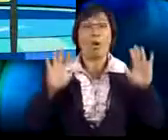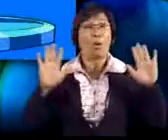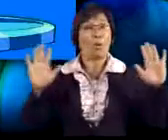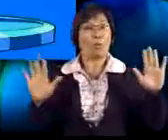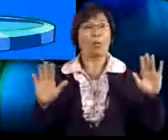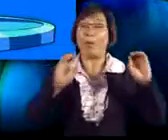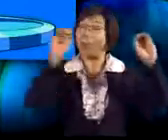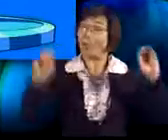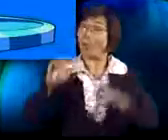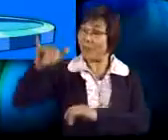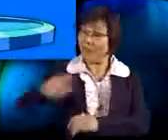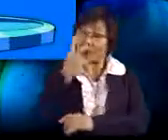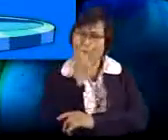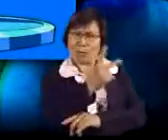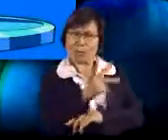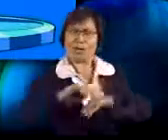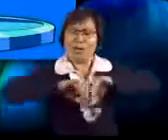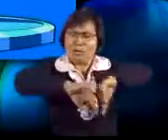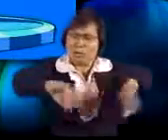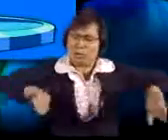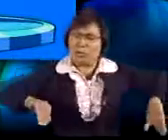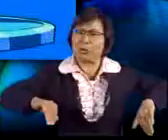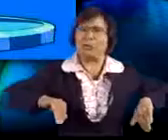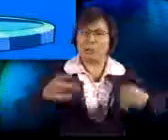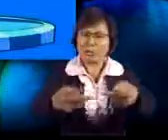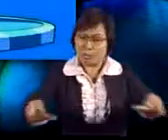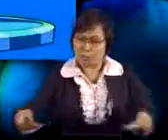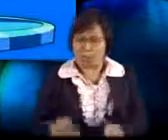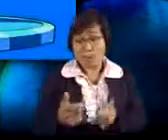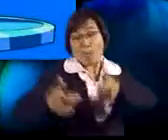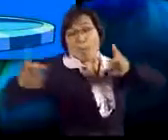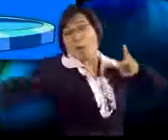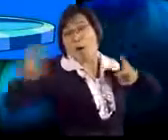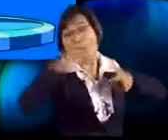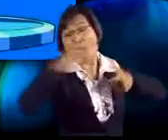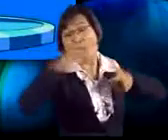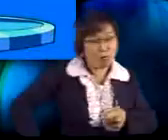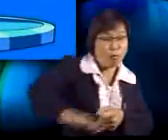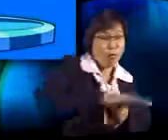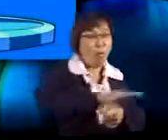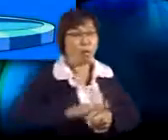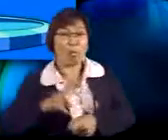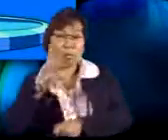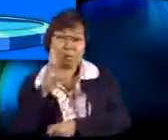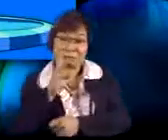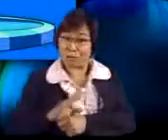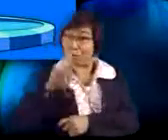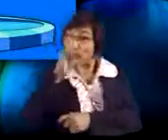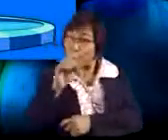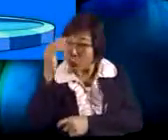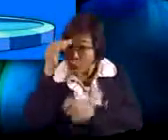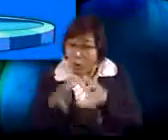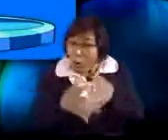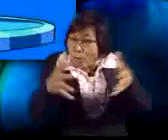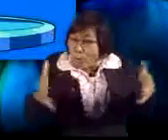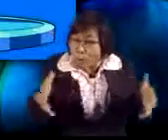yes, look at this swimming pool. It is big and full of water. Do you know how much